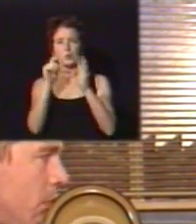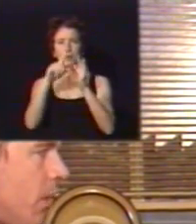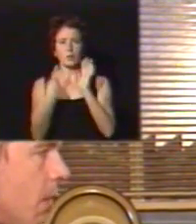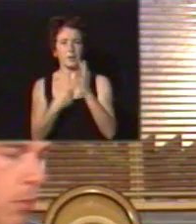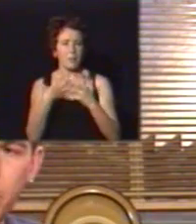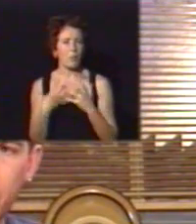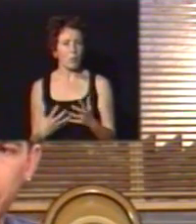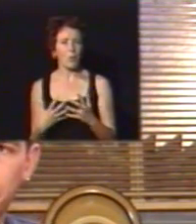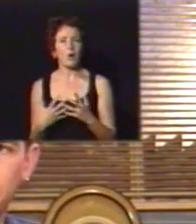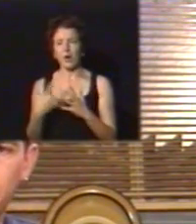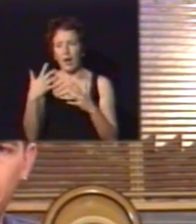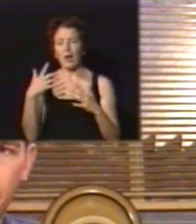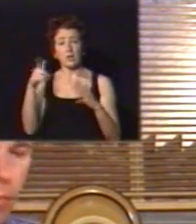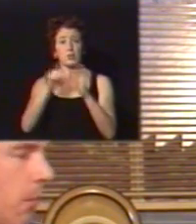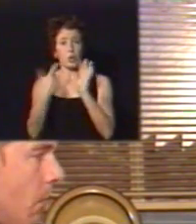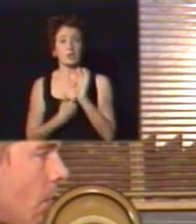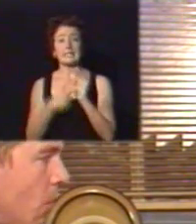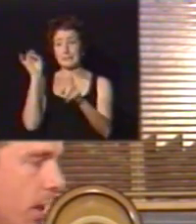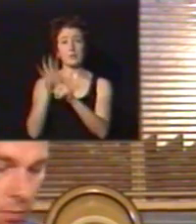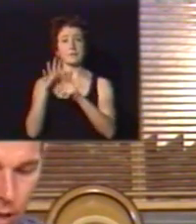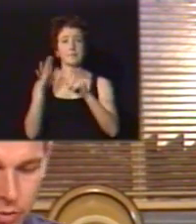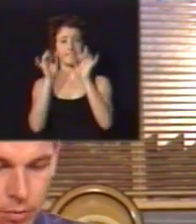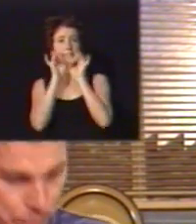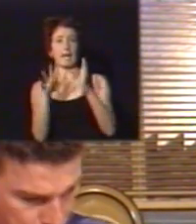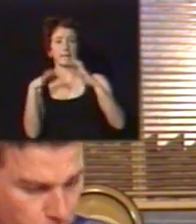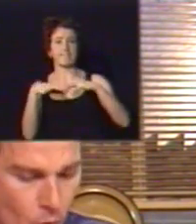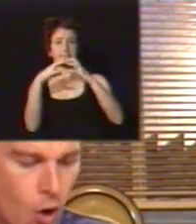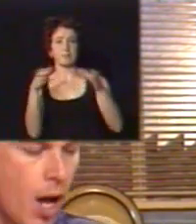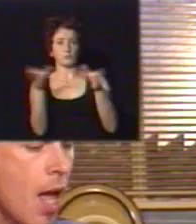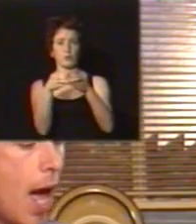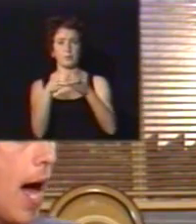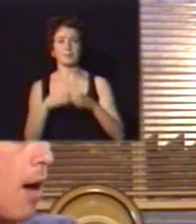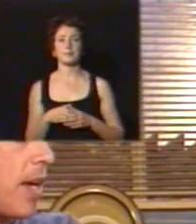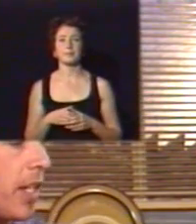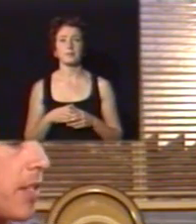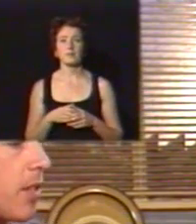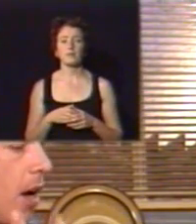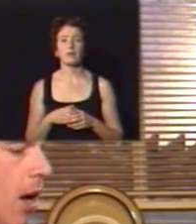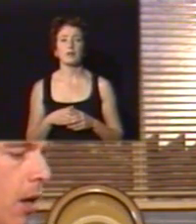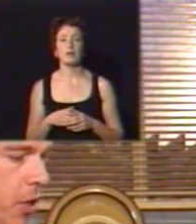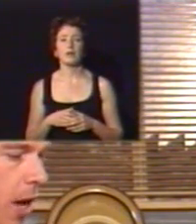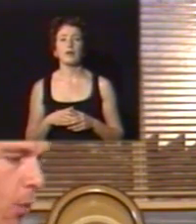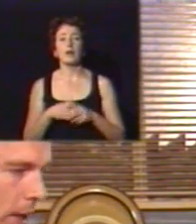we want things. Yeah. But yes, the doctor actually did start it. Wow, unreal. Australia. All right. And it's